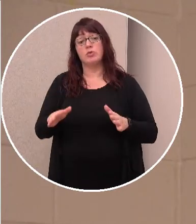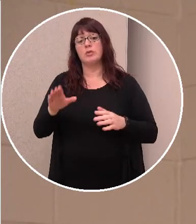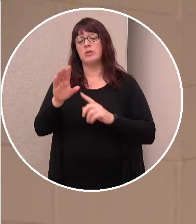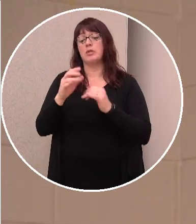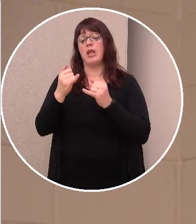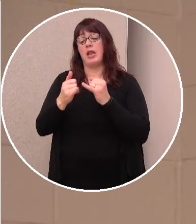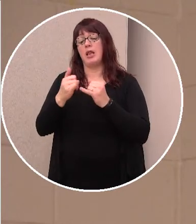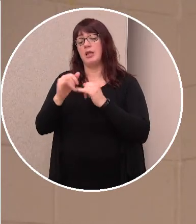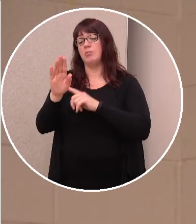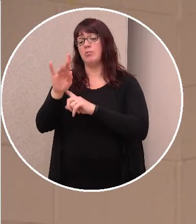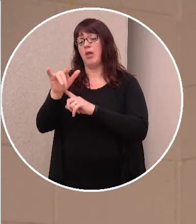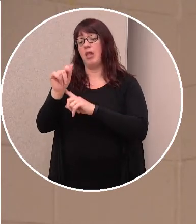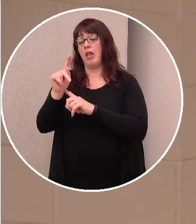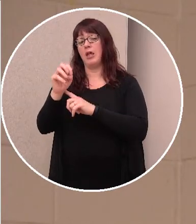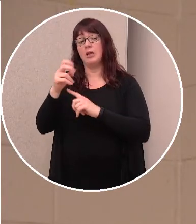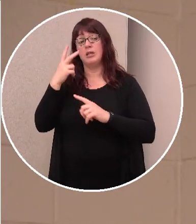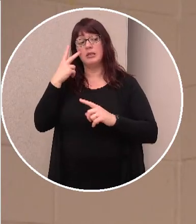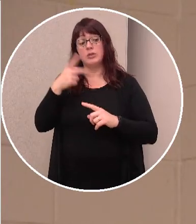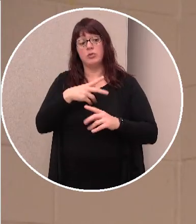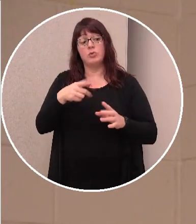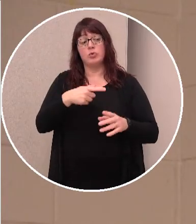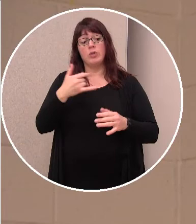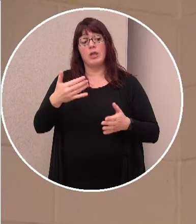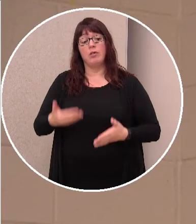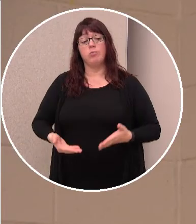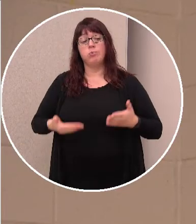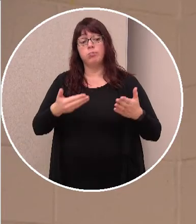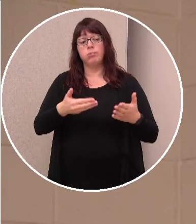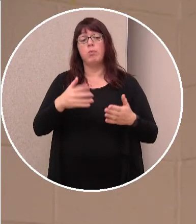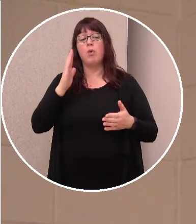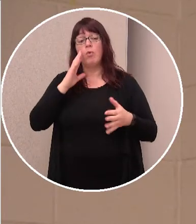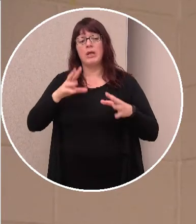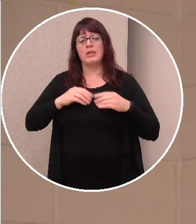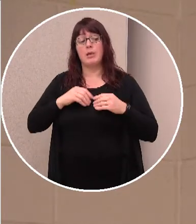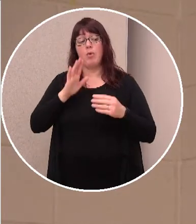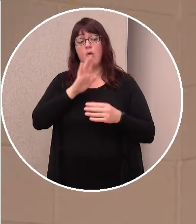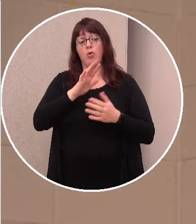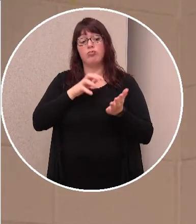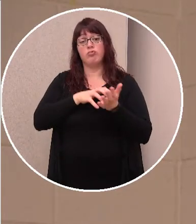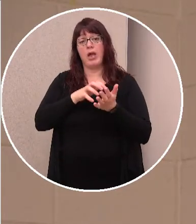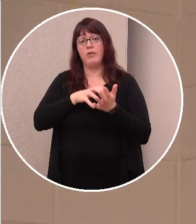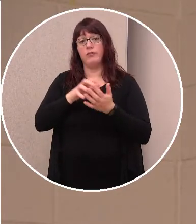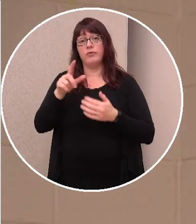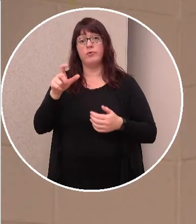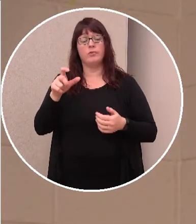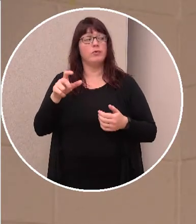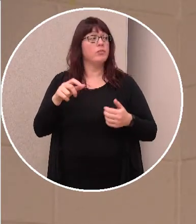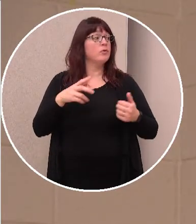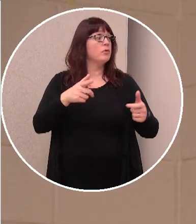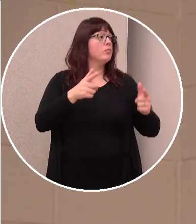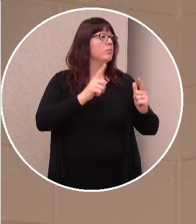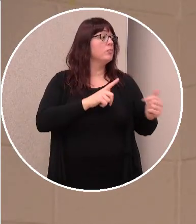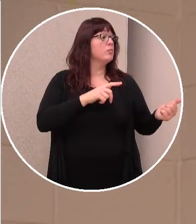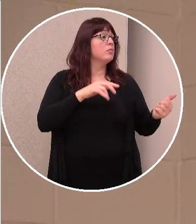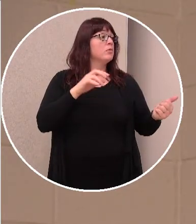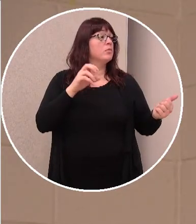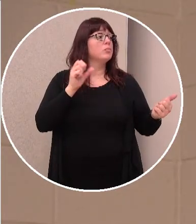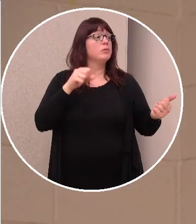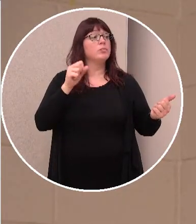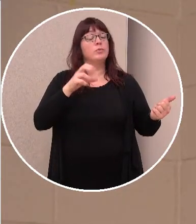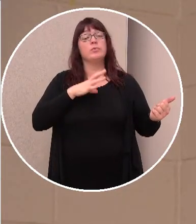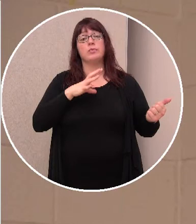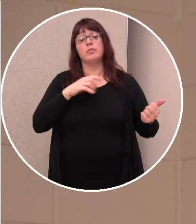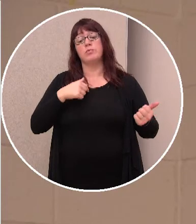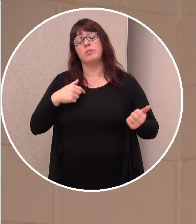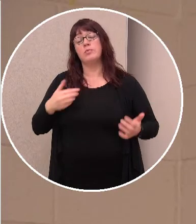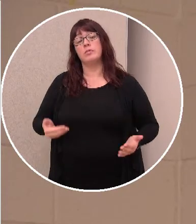Blake, to introduce a motion of an acceptance of the draft. Thank you. Yes, I'd like to move a